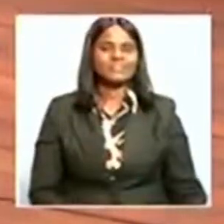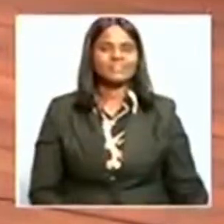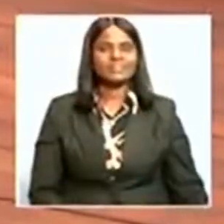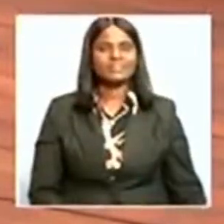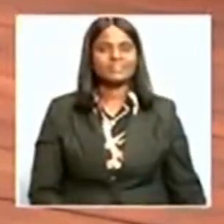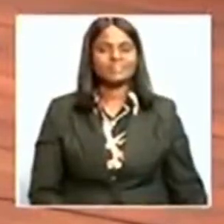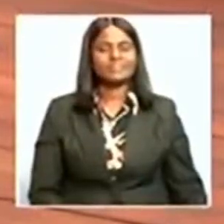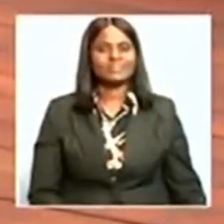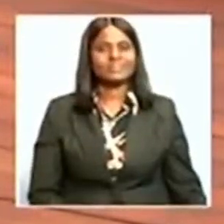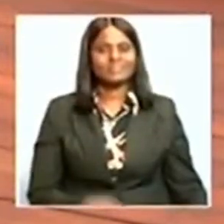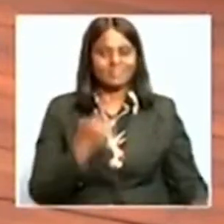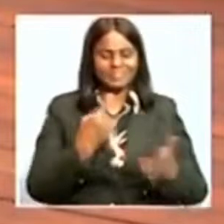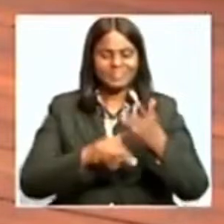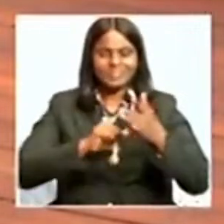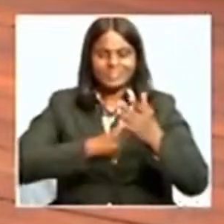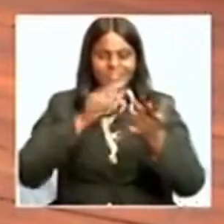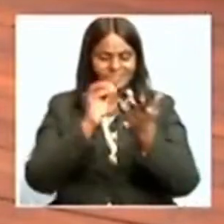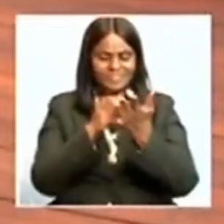This discussion we are putting.